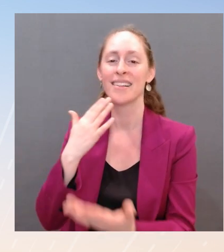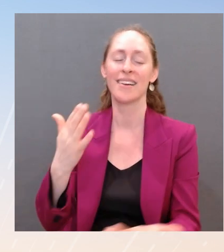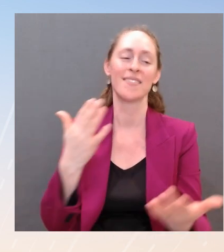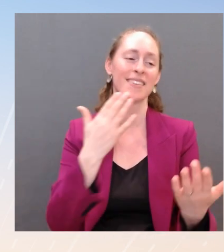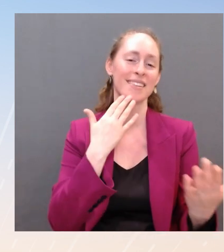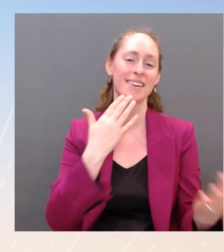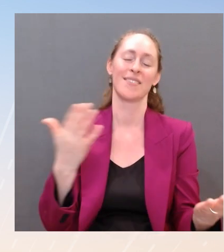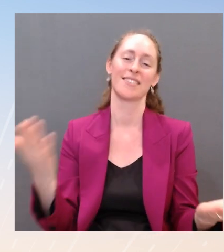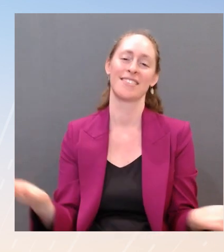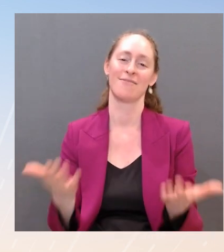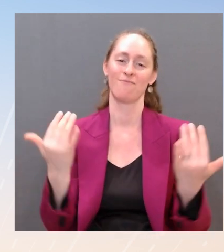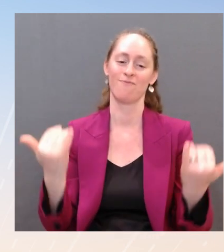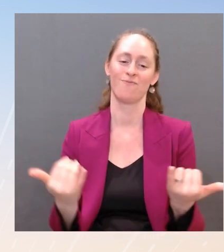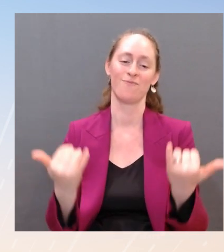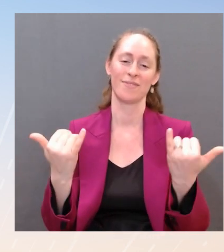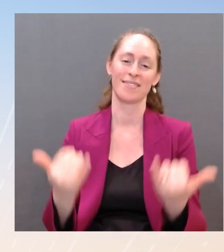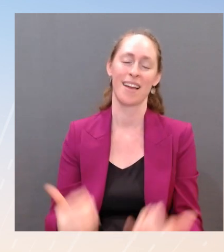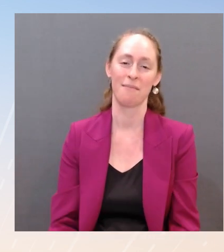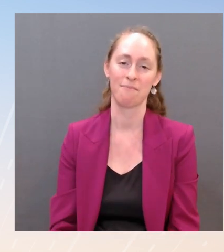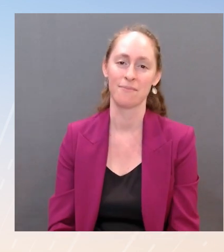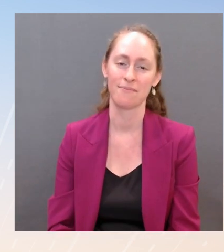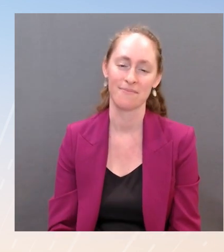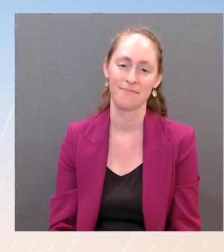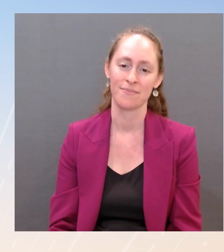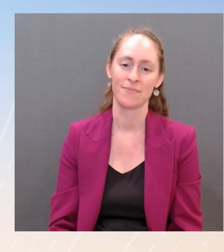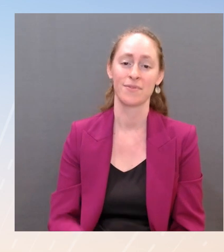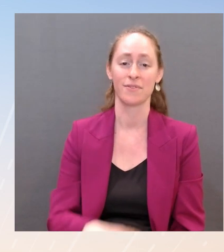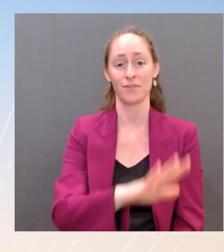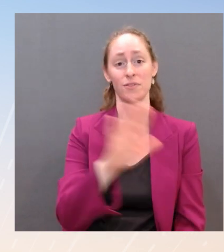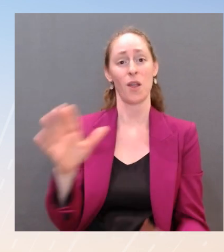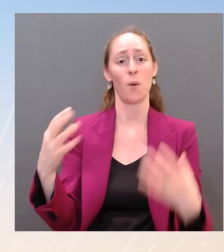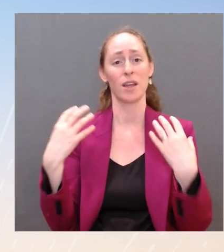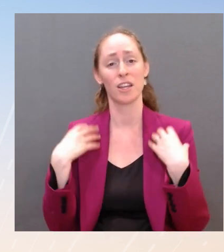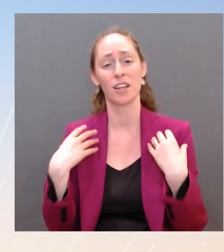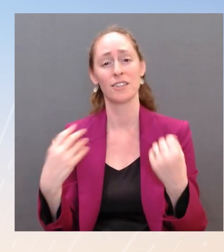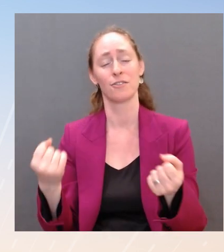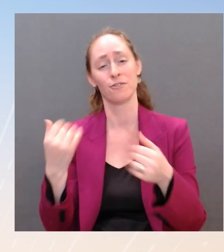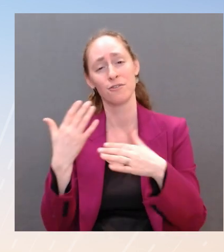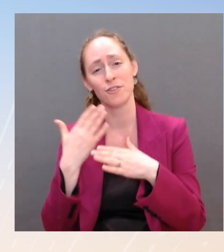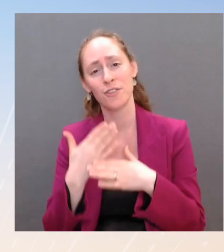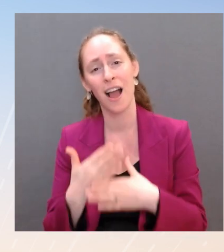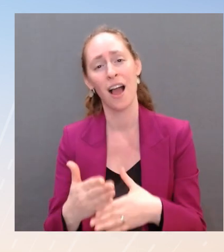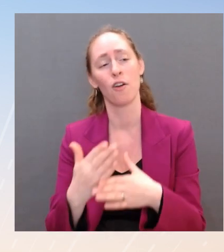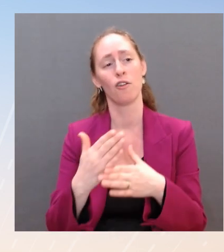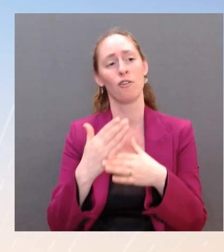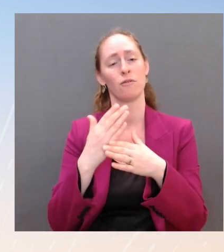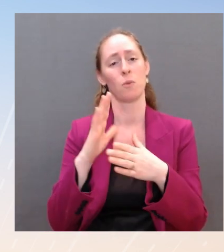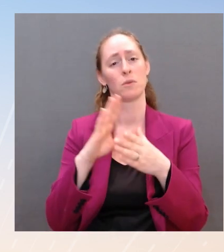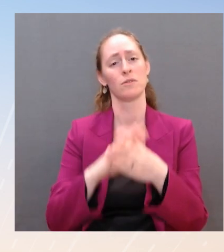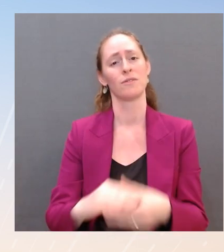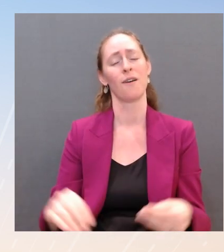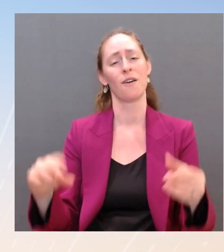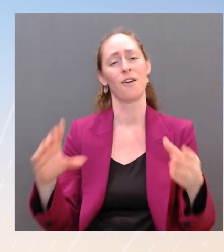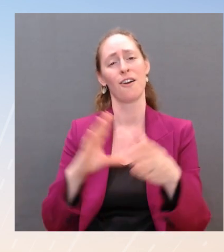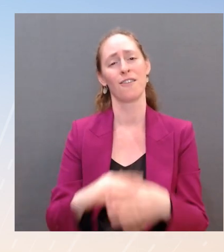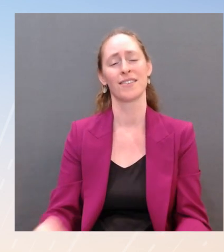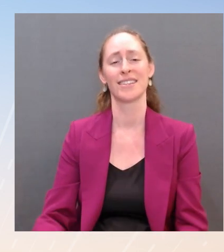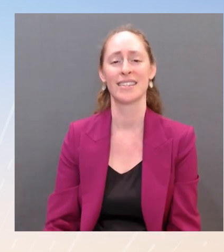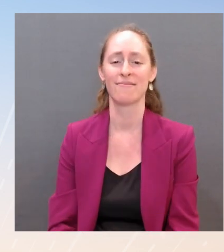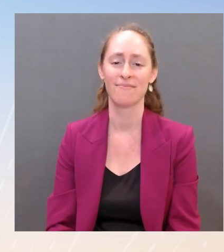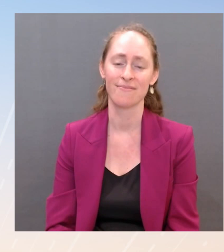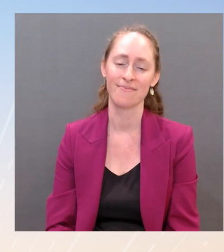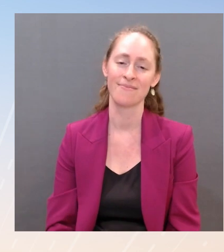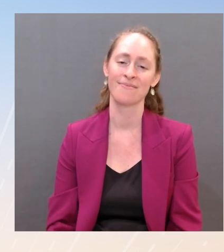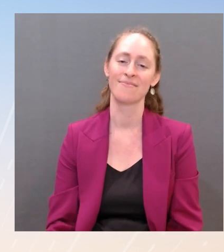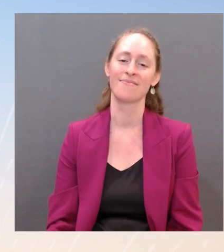having the courage to share your stories. And I hope that this conversation continues, that this isn't